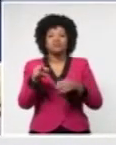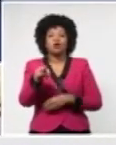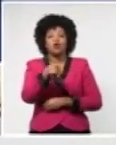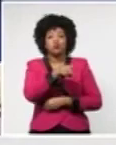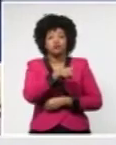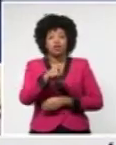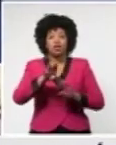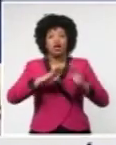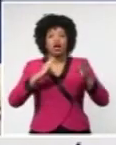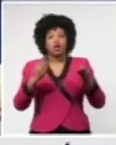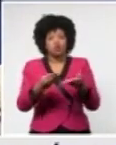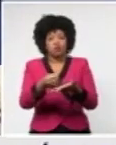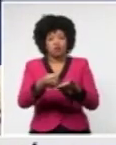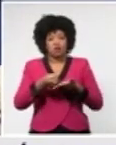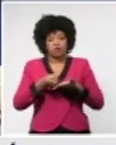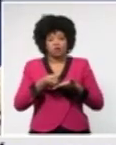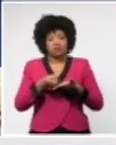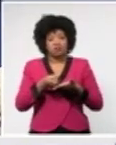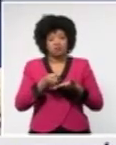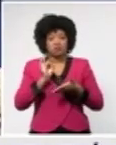Good morning to you.